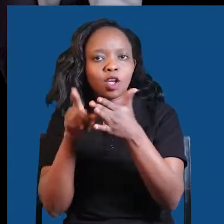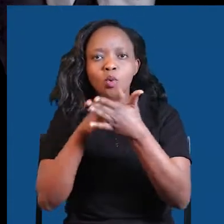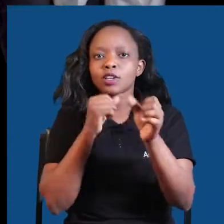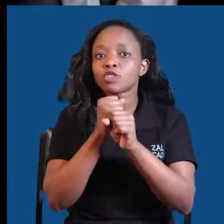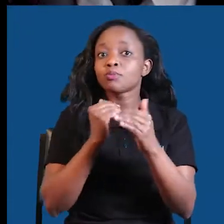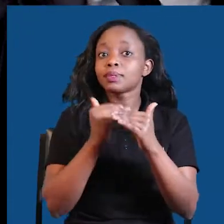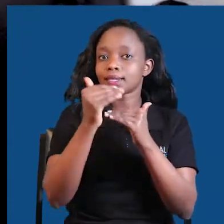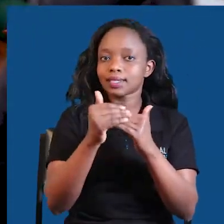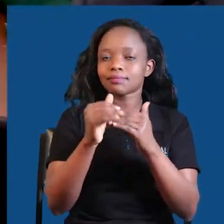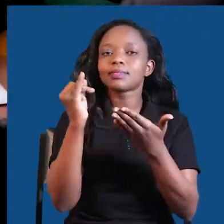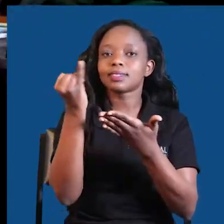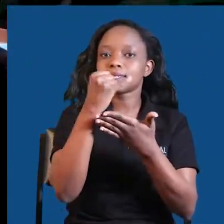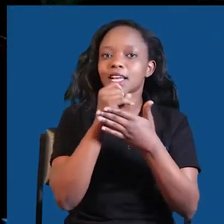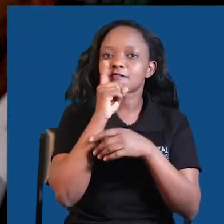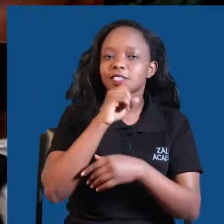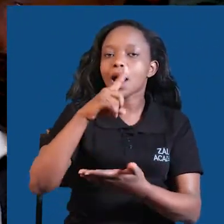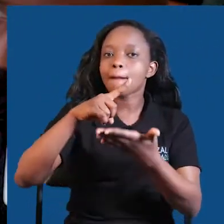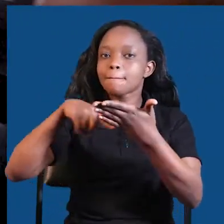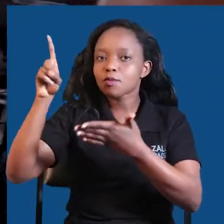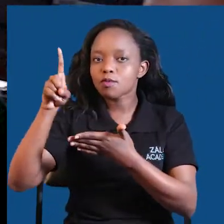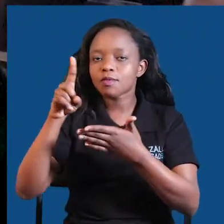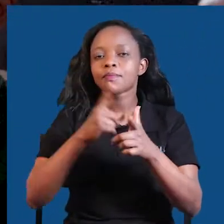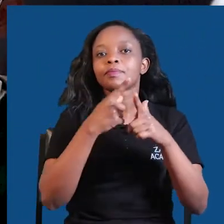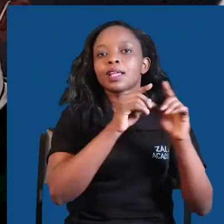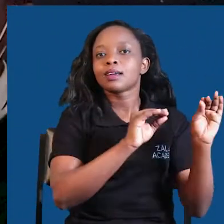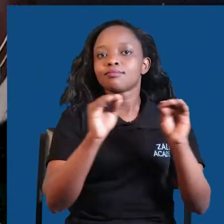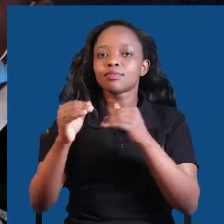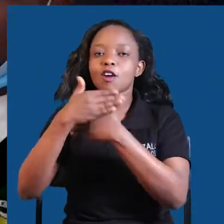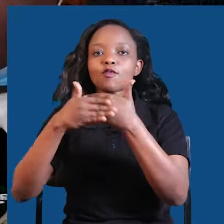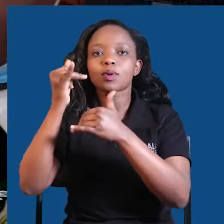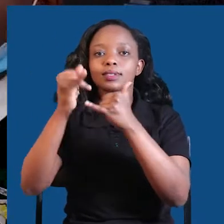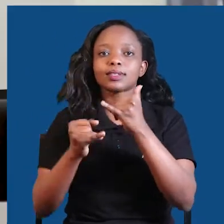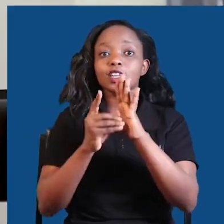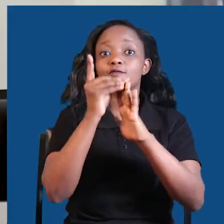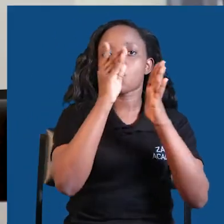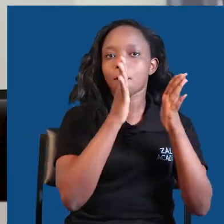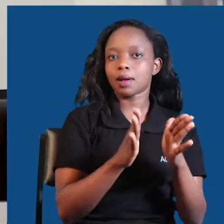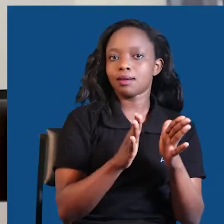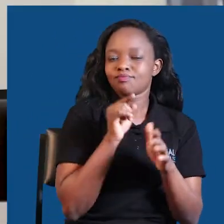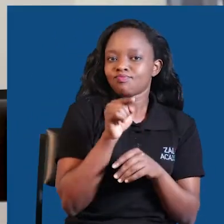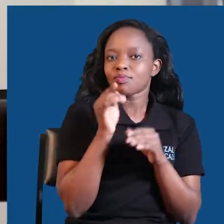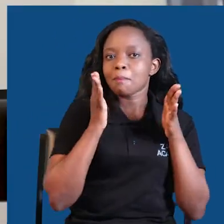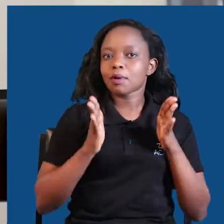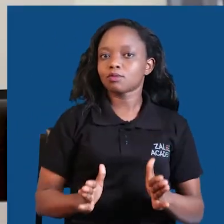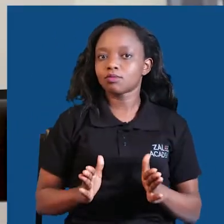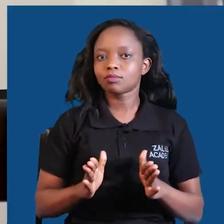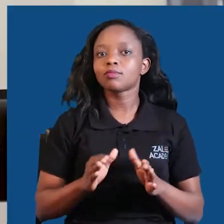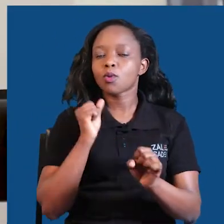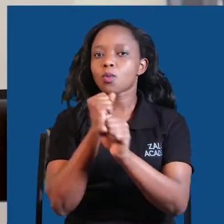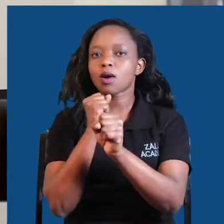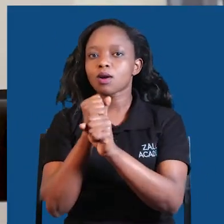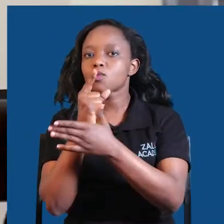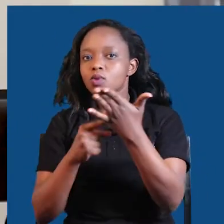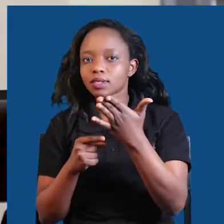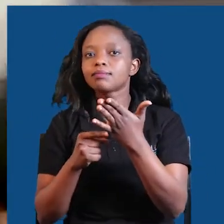everything, what they do next is pass the design. Once it has been approved, it is passed to the front-end developer. So the front-end